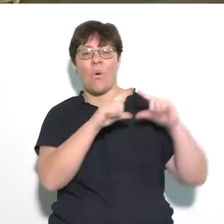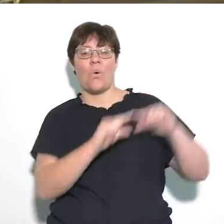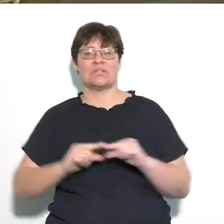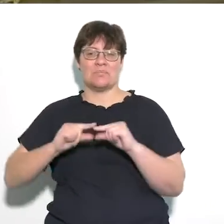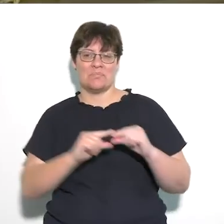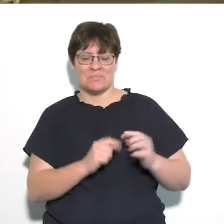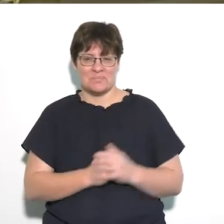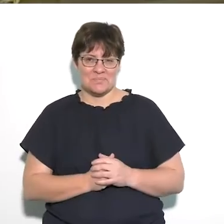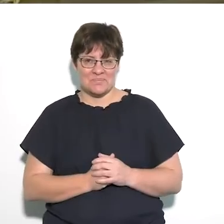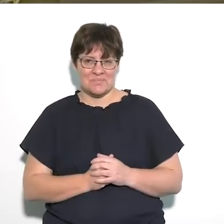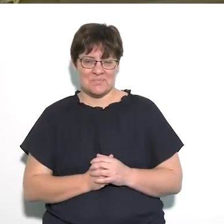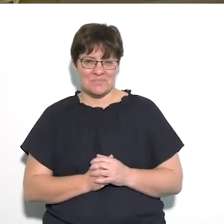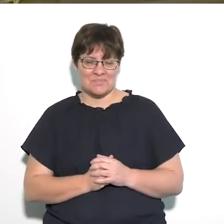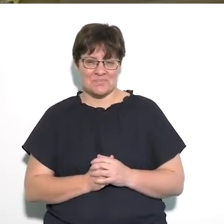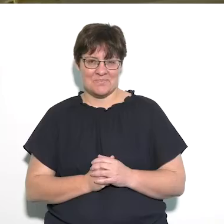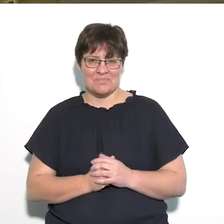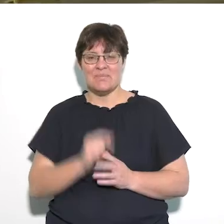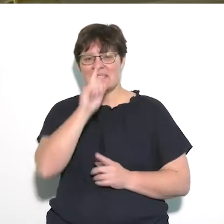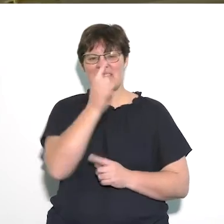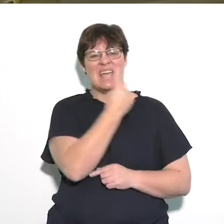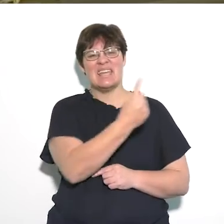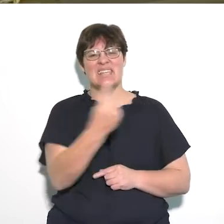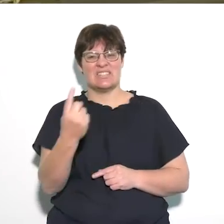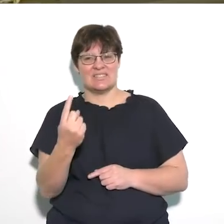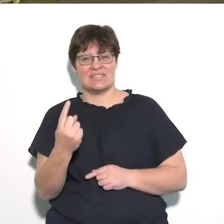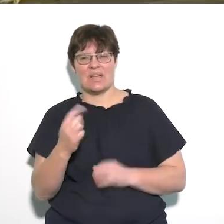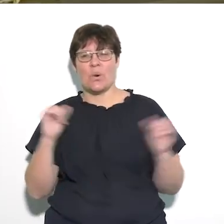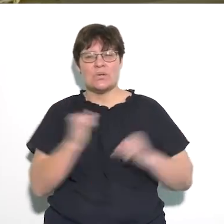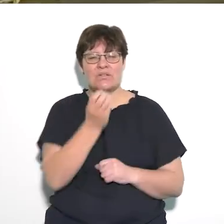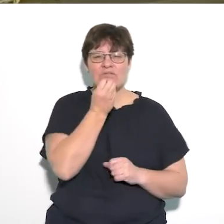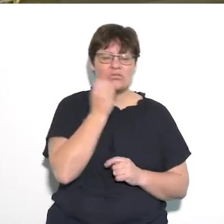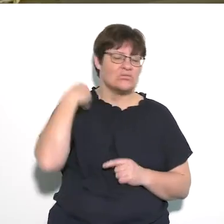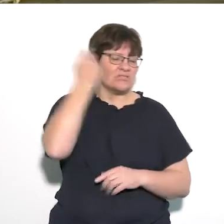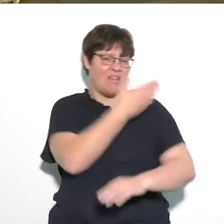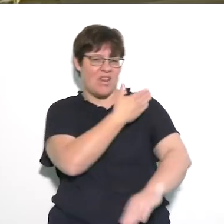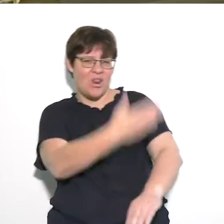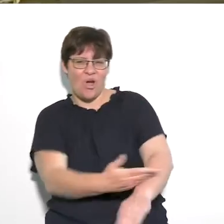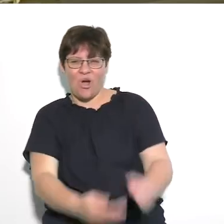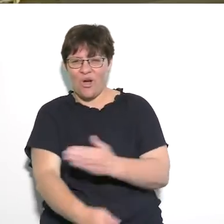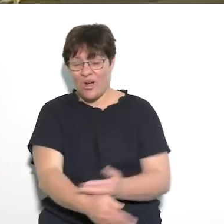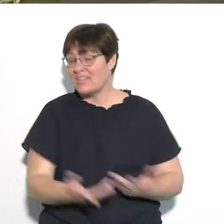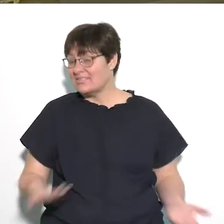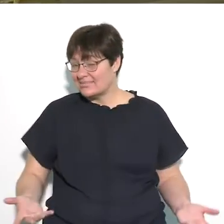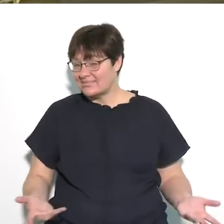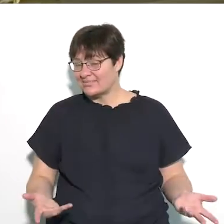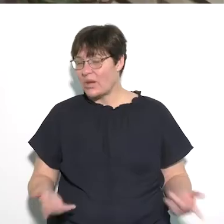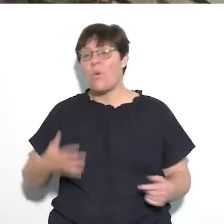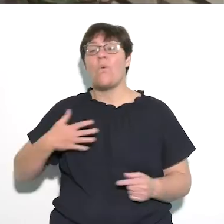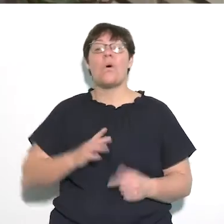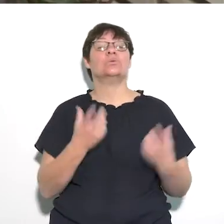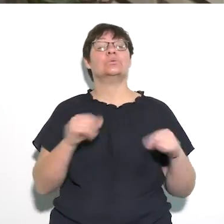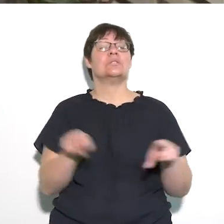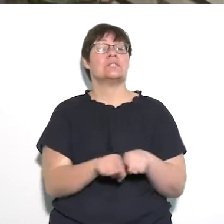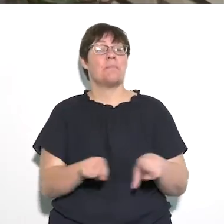autumn. There you can see the different foods that we eat in winter. We wear scarves and long sleeves. One thing that we want to